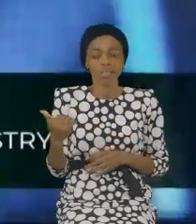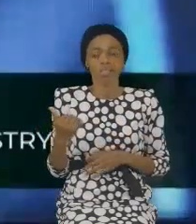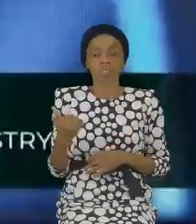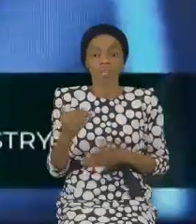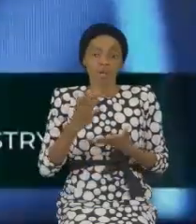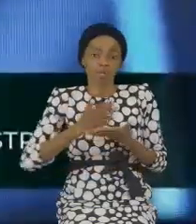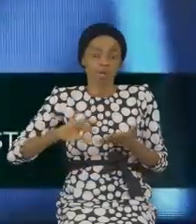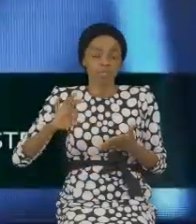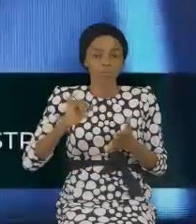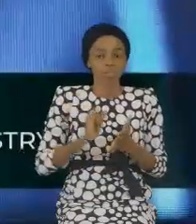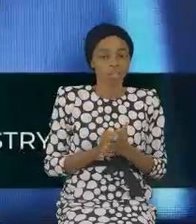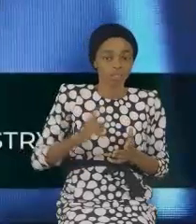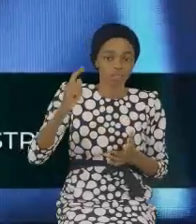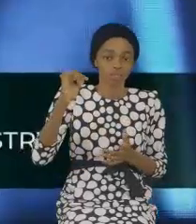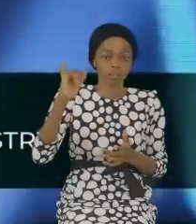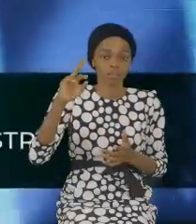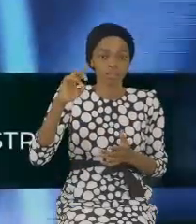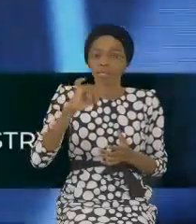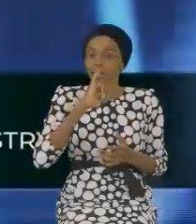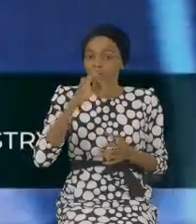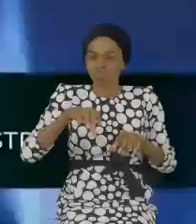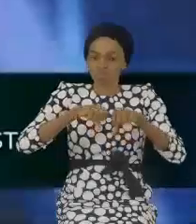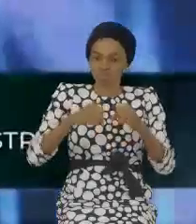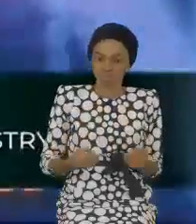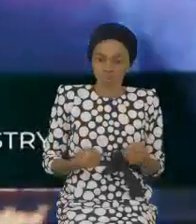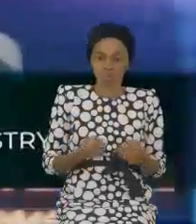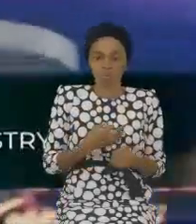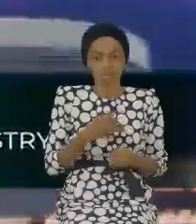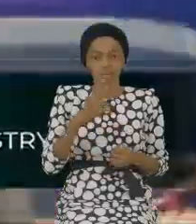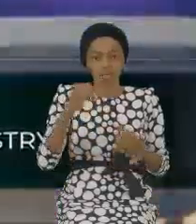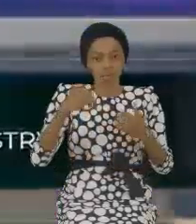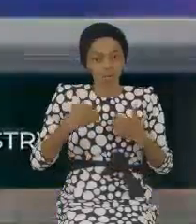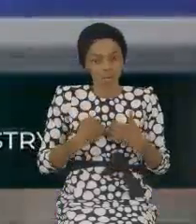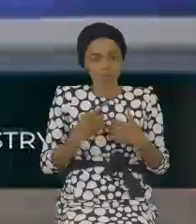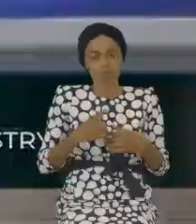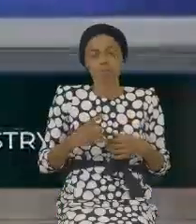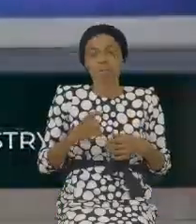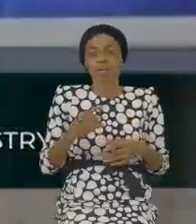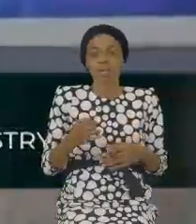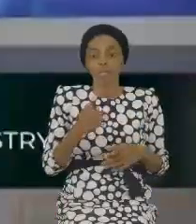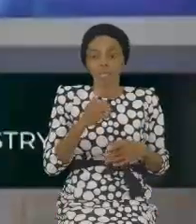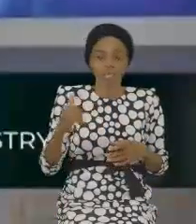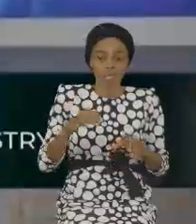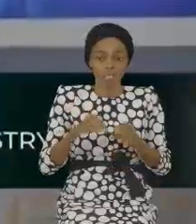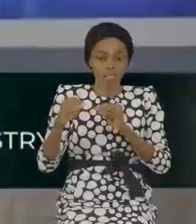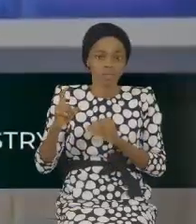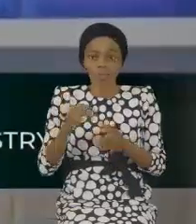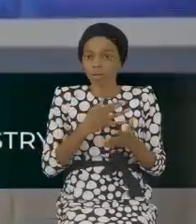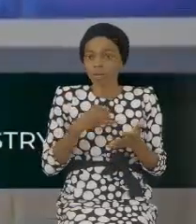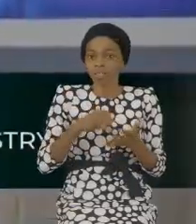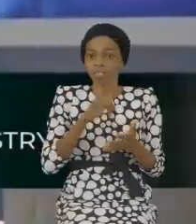the tire is cut off, and you just have a sector, a section, and it's not a